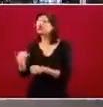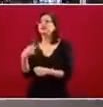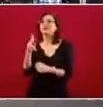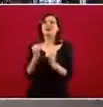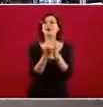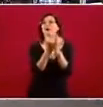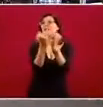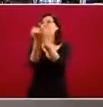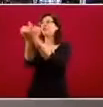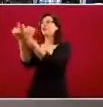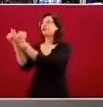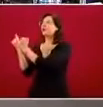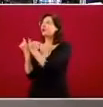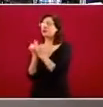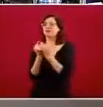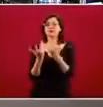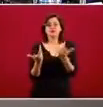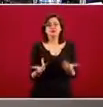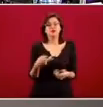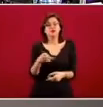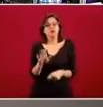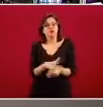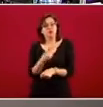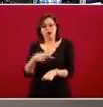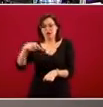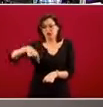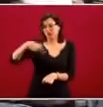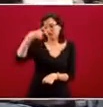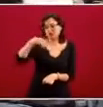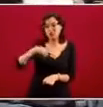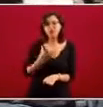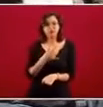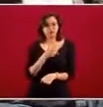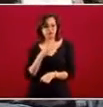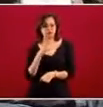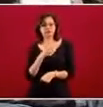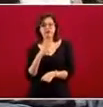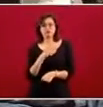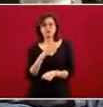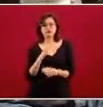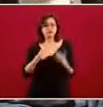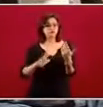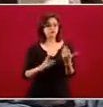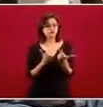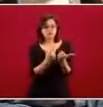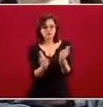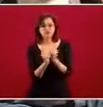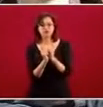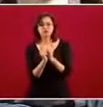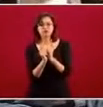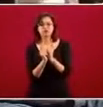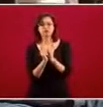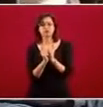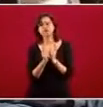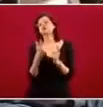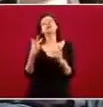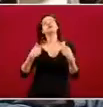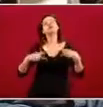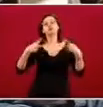we've heard that there's not enough artificial respiratory devices,